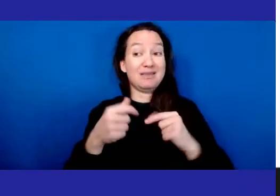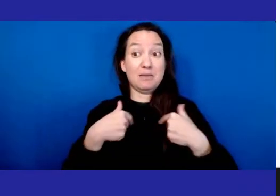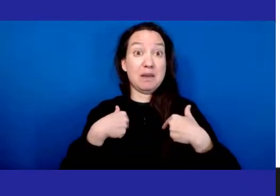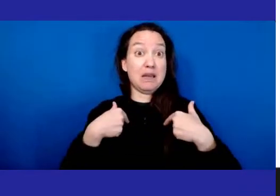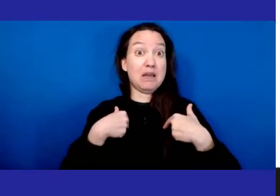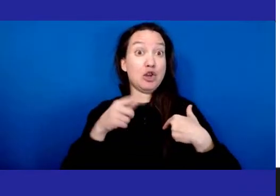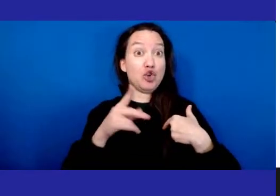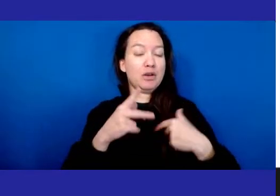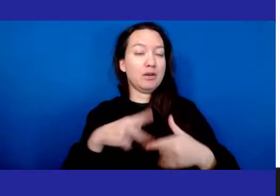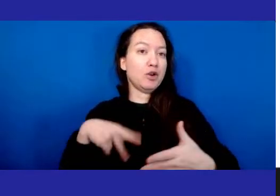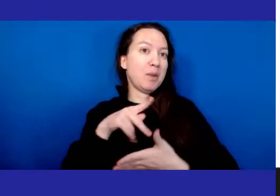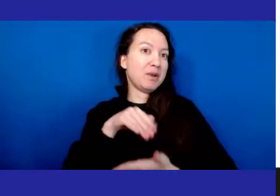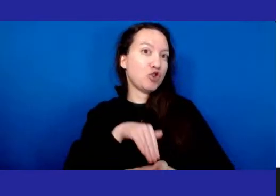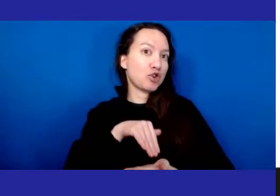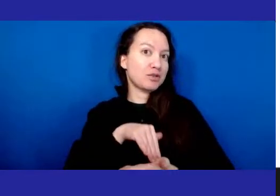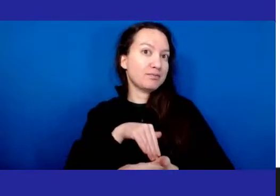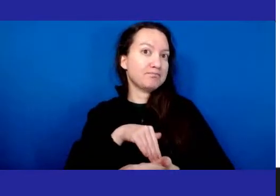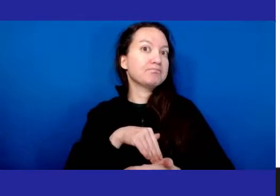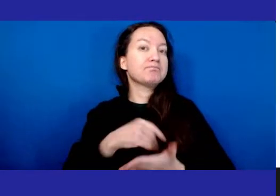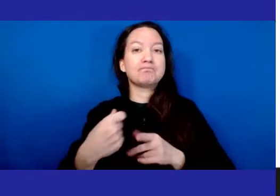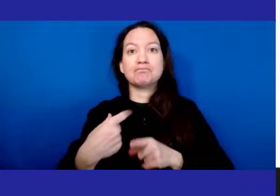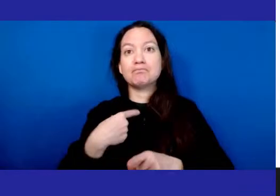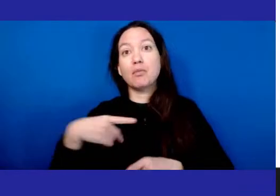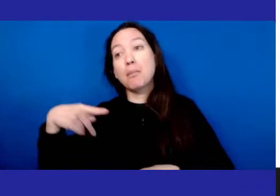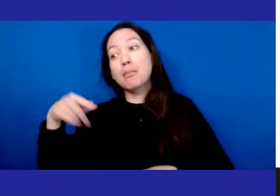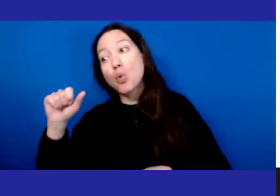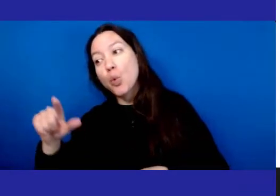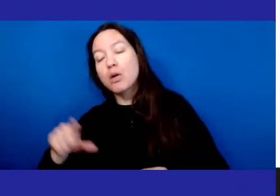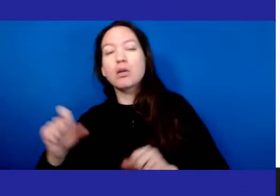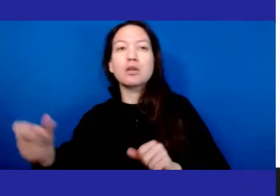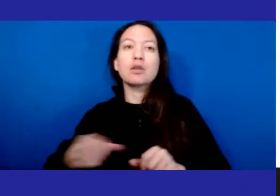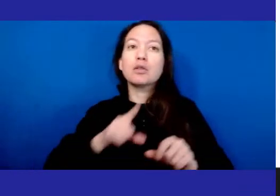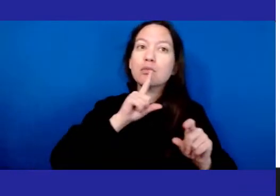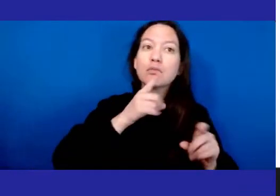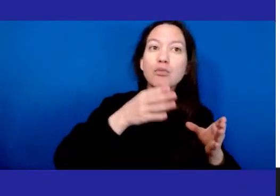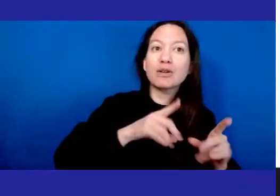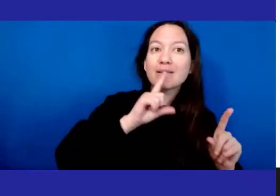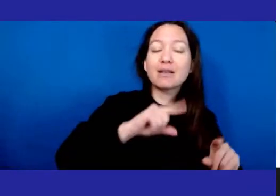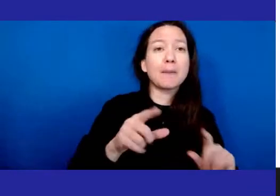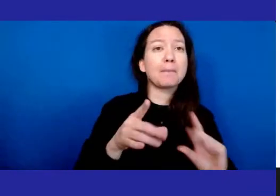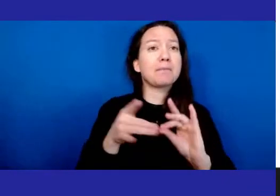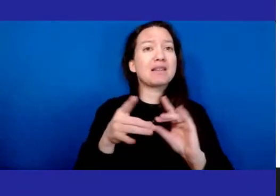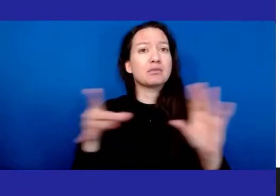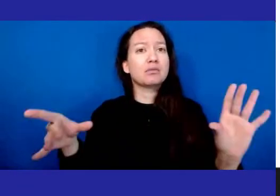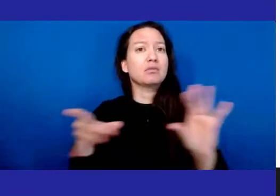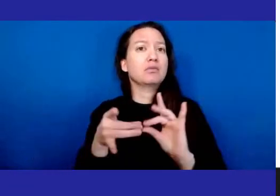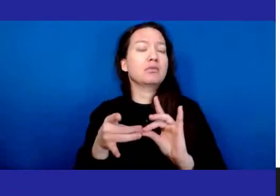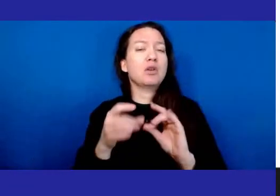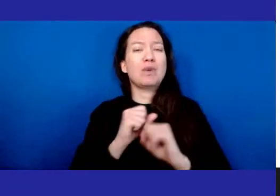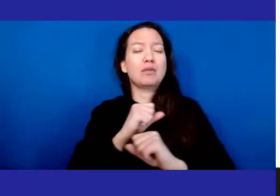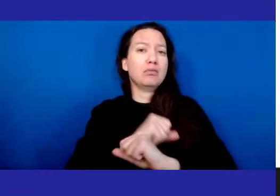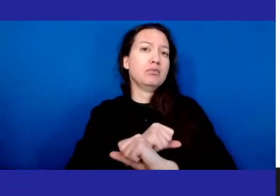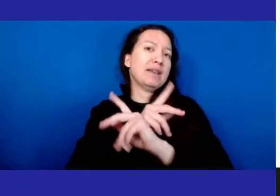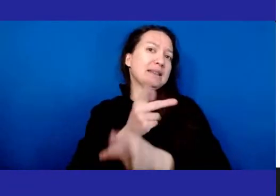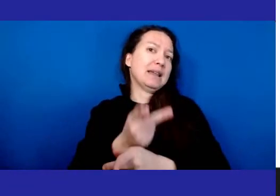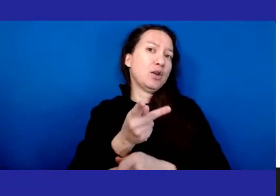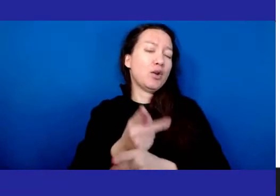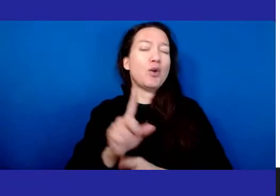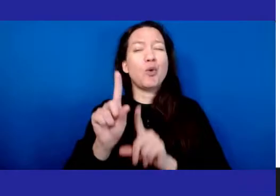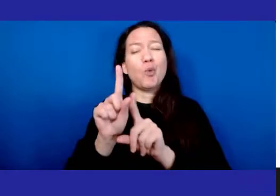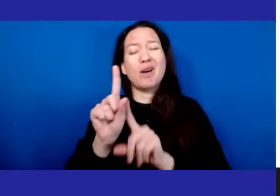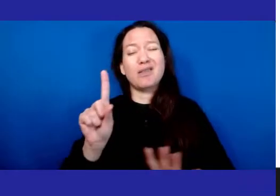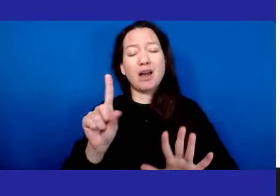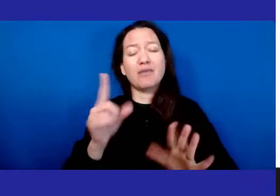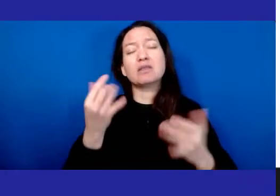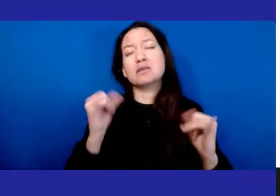primary care doctor, it can go to a pool, somebody else could answer it. There's also a message that comes up about connecting you to Virtual Express Care, which 1 out of every 5 people or so choose to